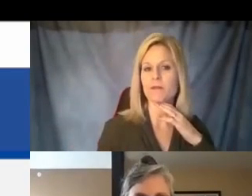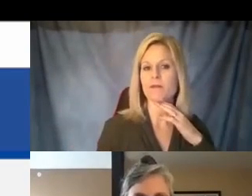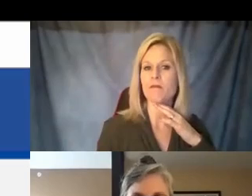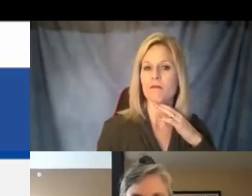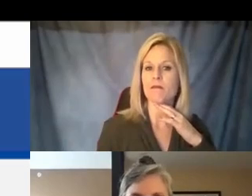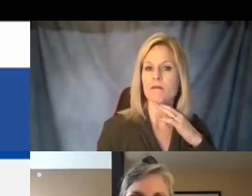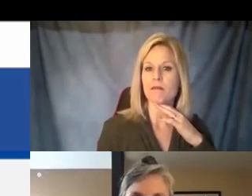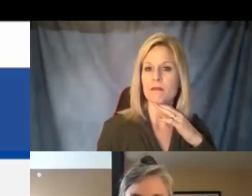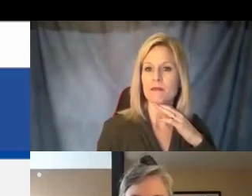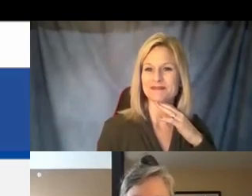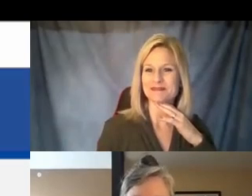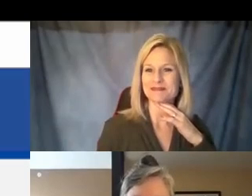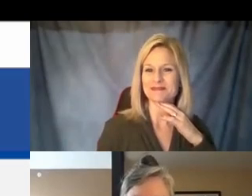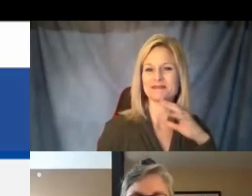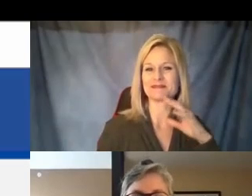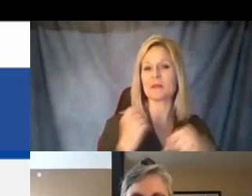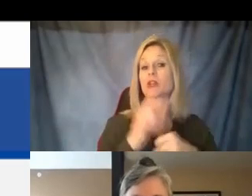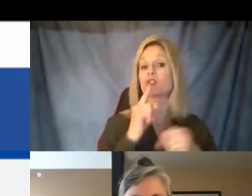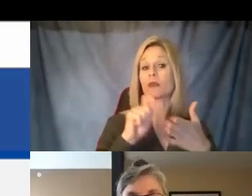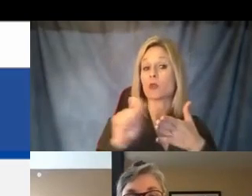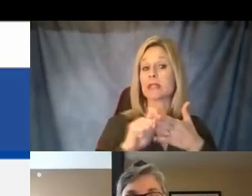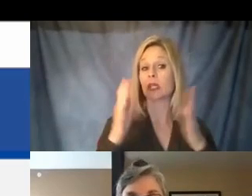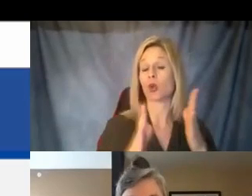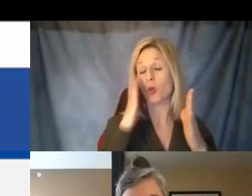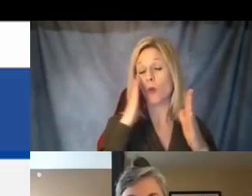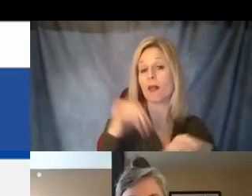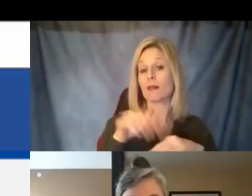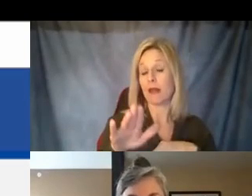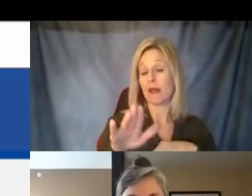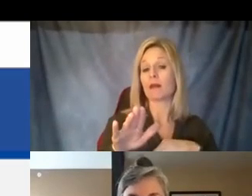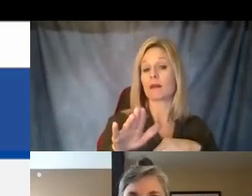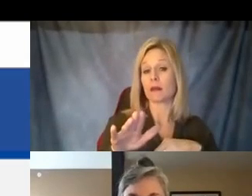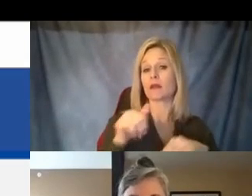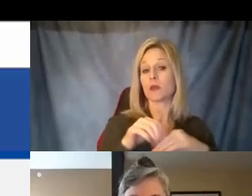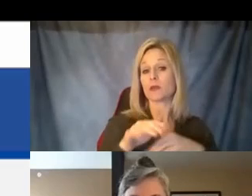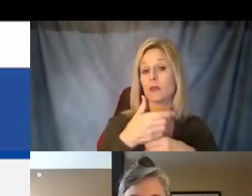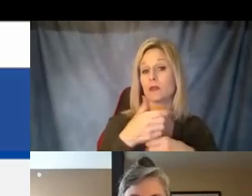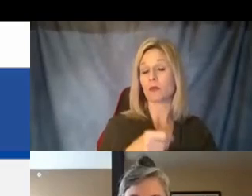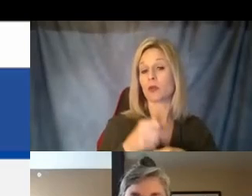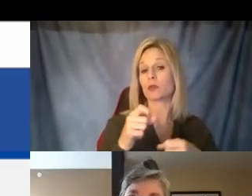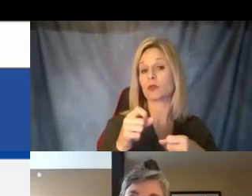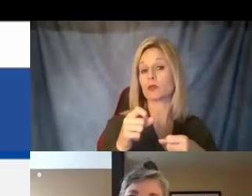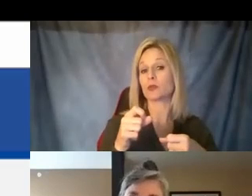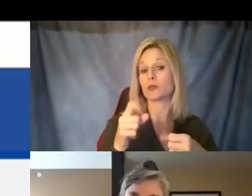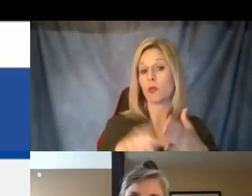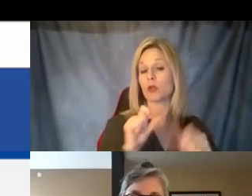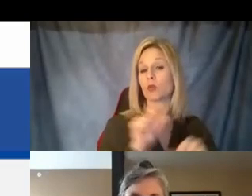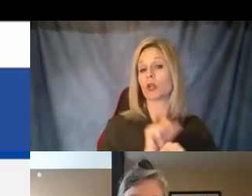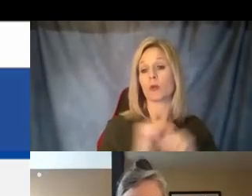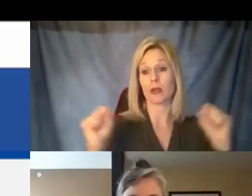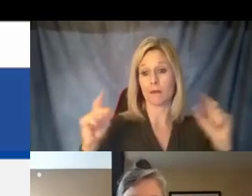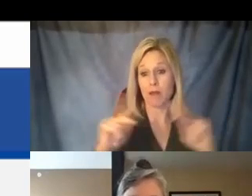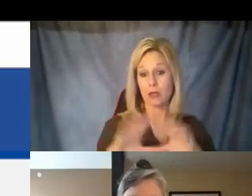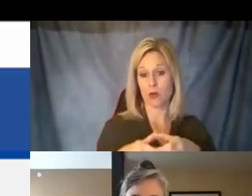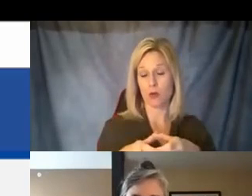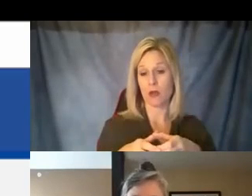All right, and make sure that you have a note taker. You're going to send the summary of what you worked on. We're going to come back and talk about it, but you're also